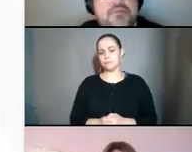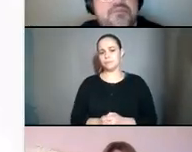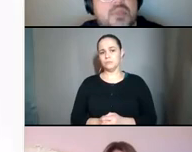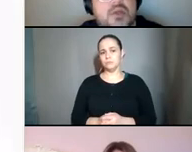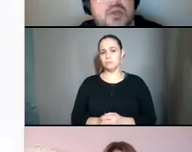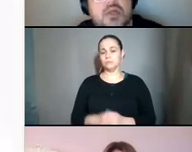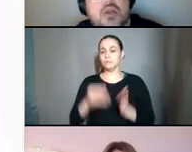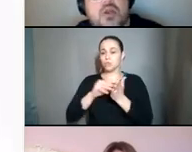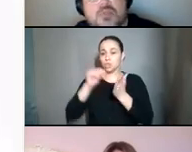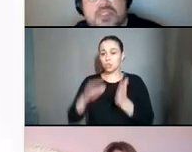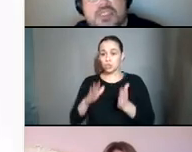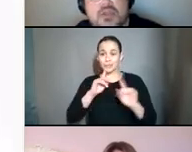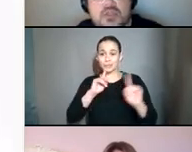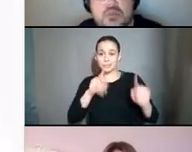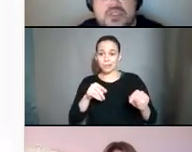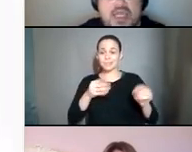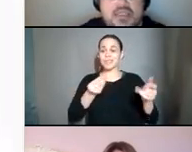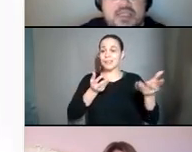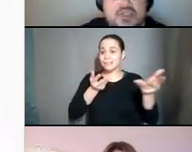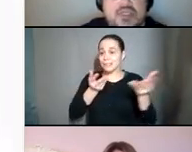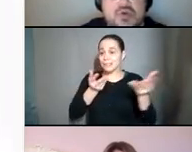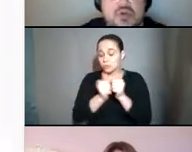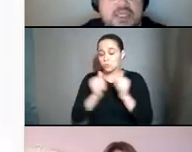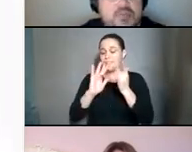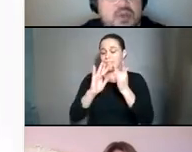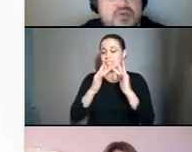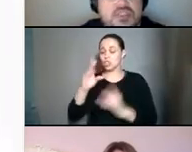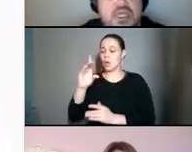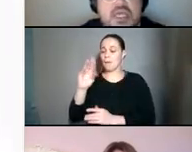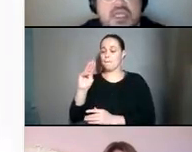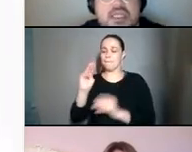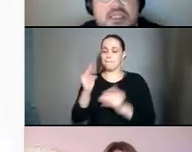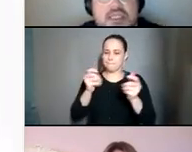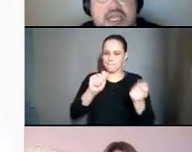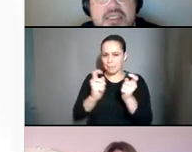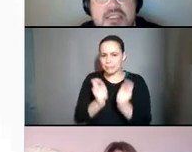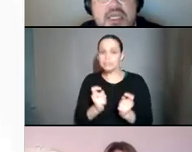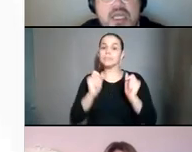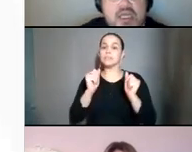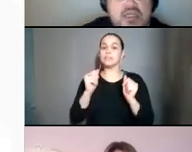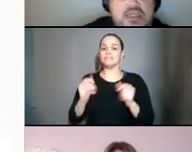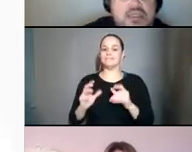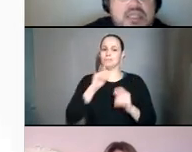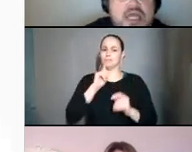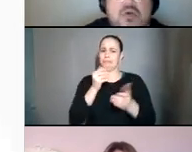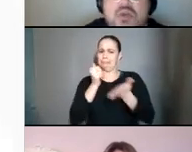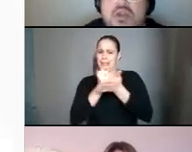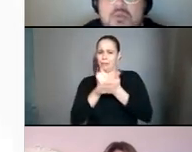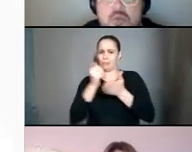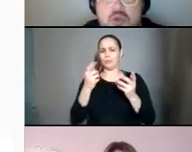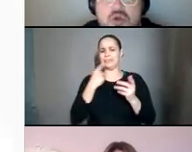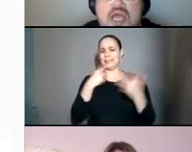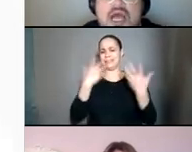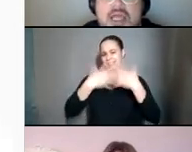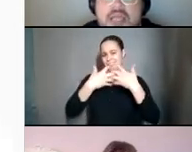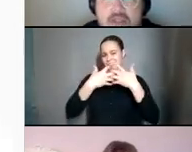Student responses and interactions with the digital manipulatives power what we call the Dreambox Intelligent Adaptive Engine. The adaptive